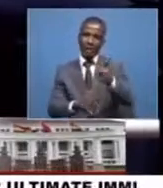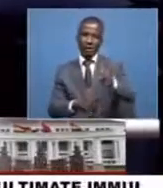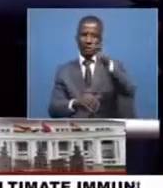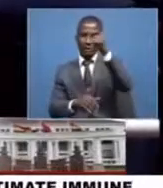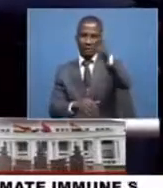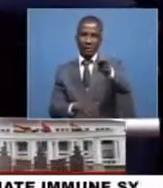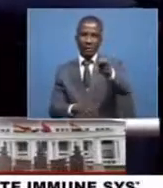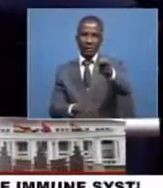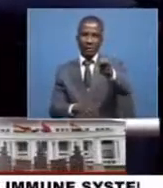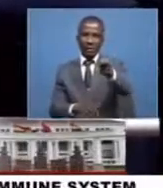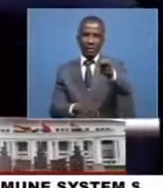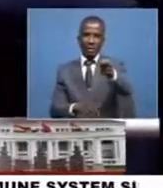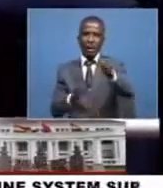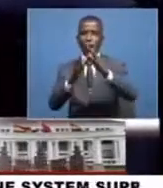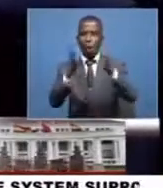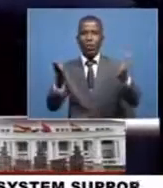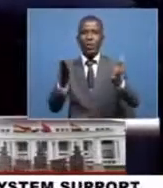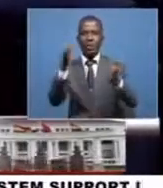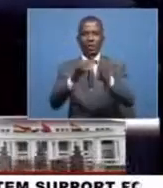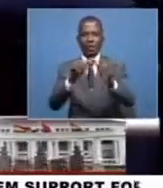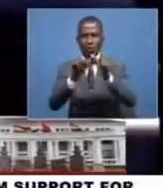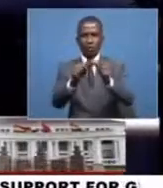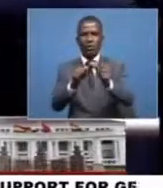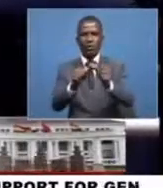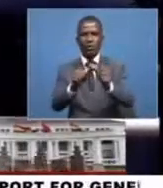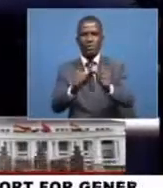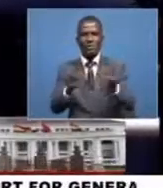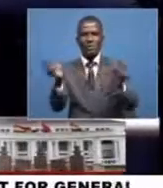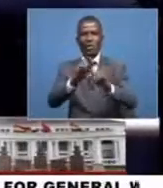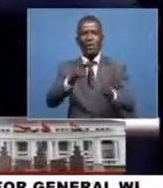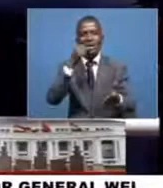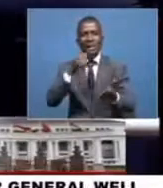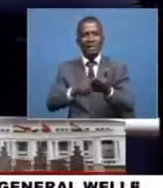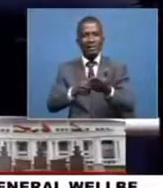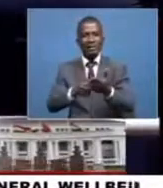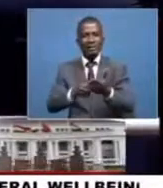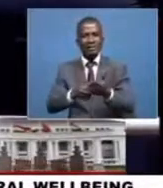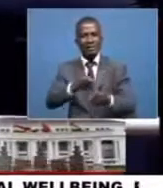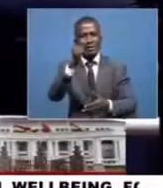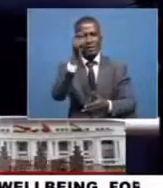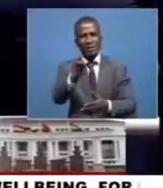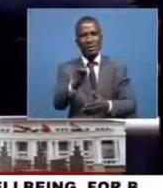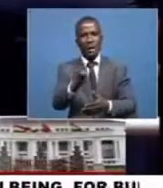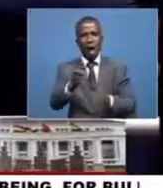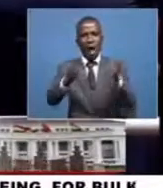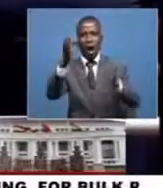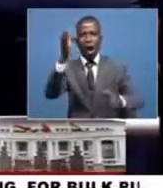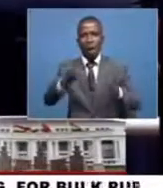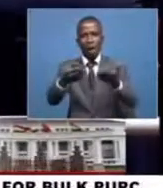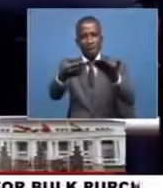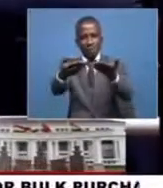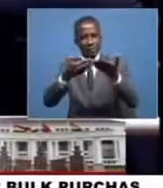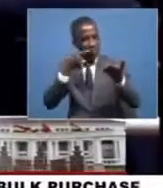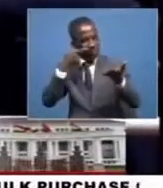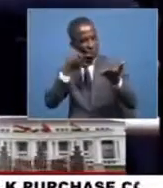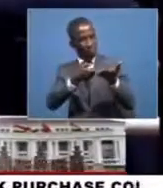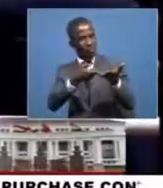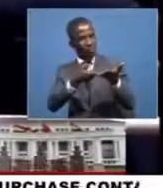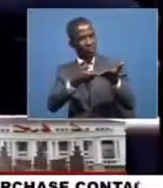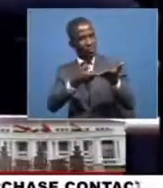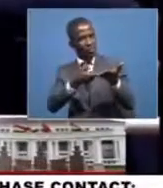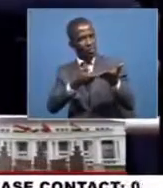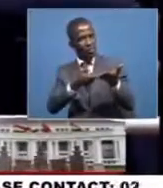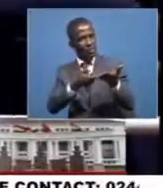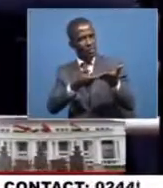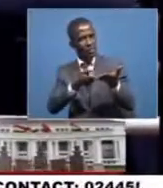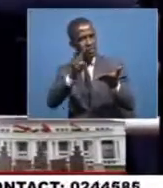for your case to be reopened. When you write your addresses and it's brought before the court, what becomes of these